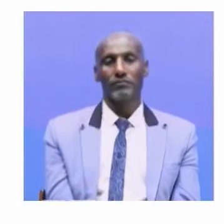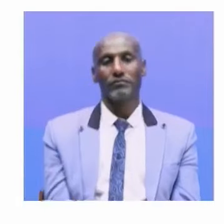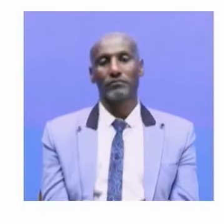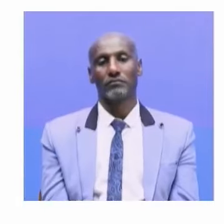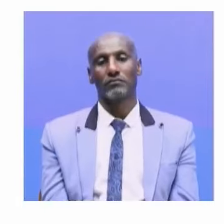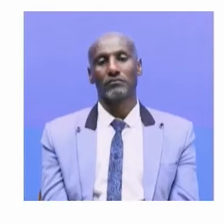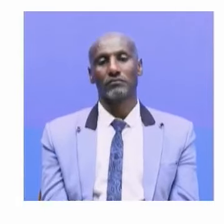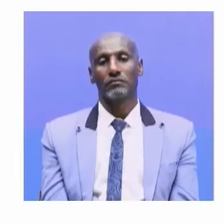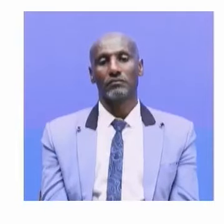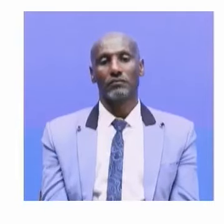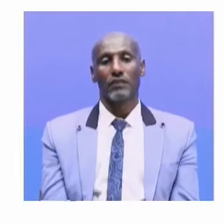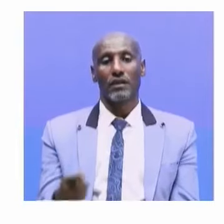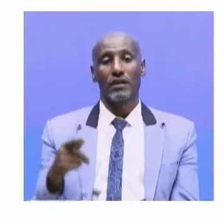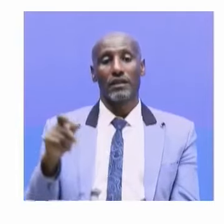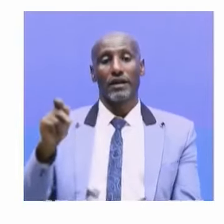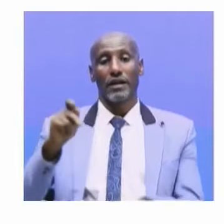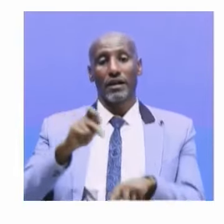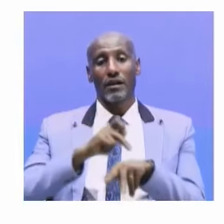the blank